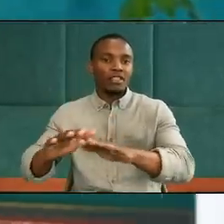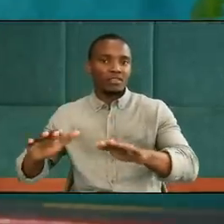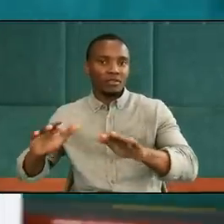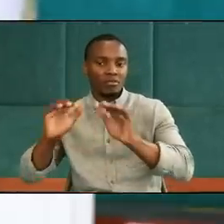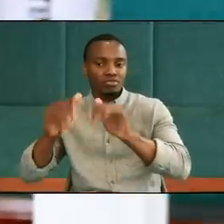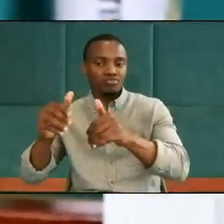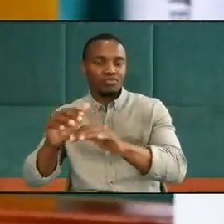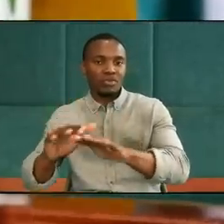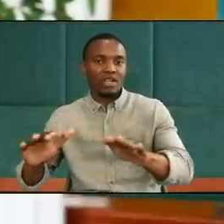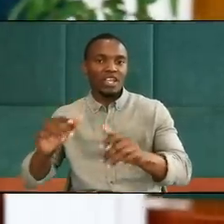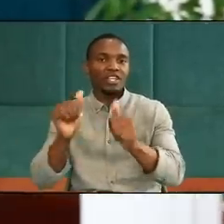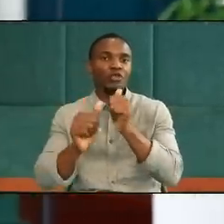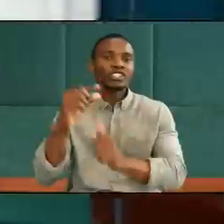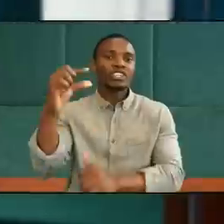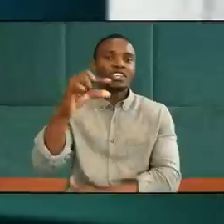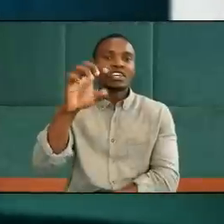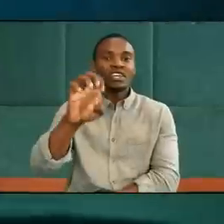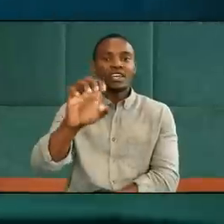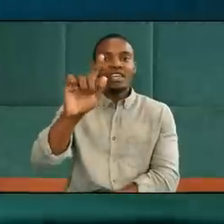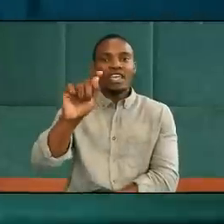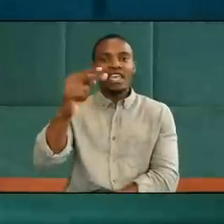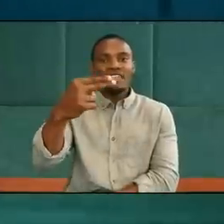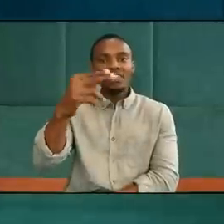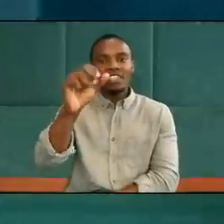He don't know what's happening downtown with Jesus.